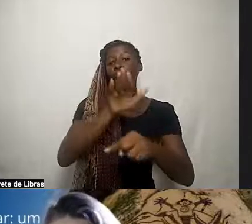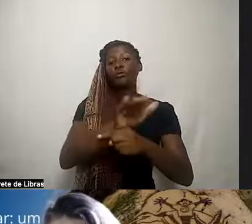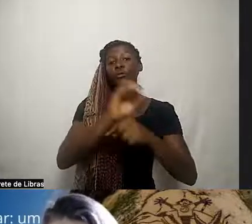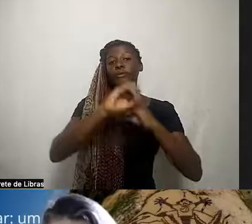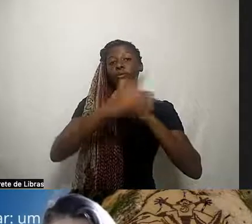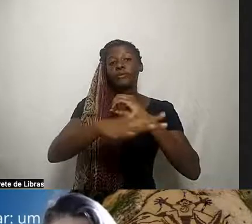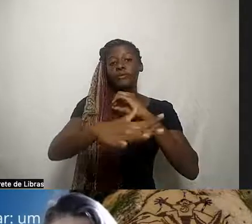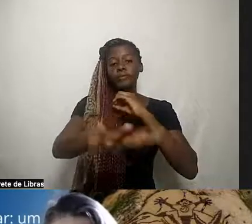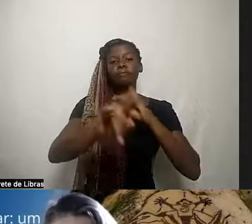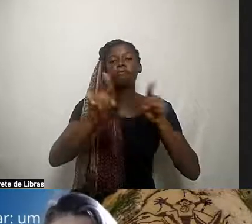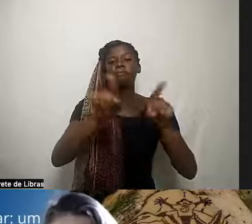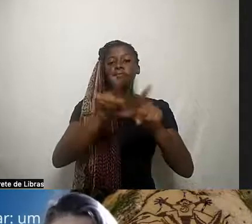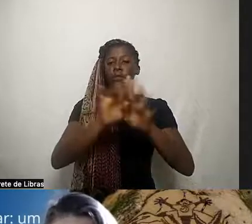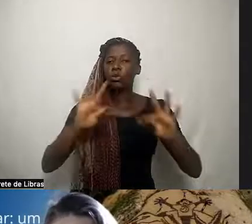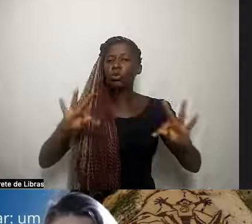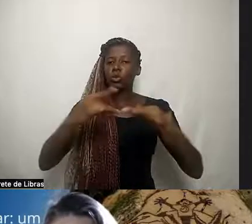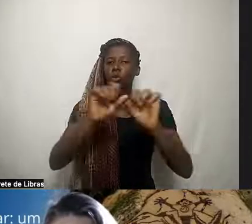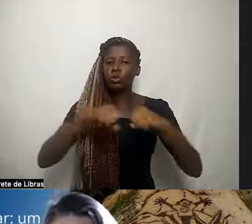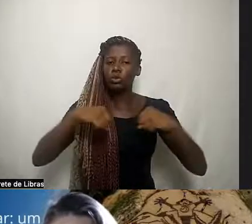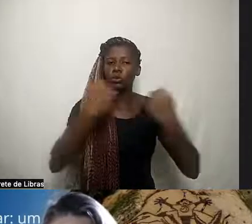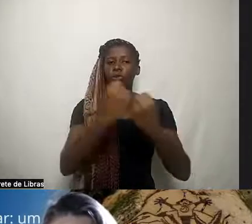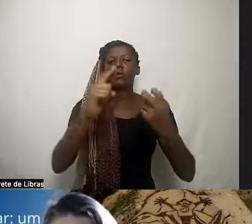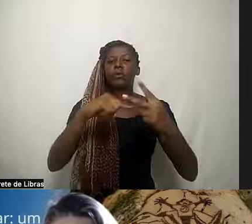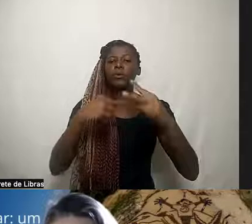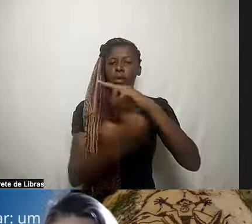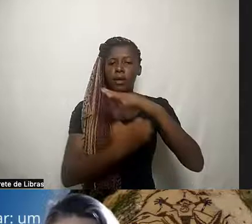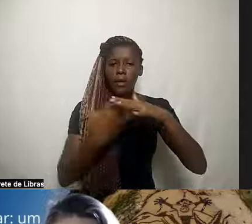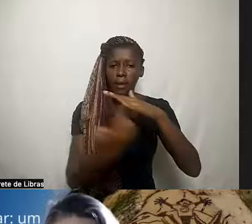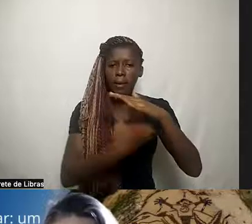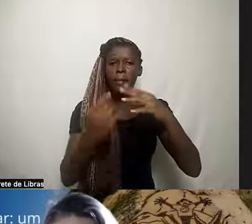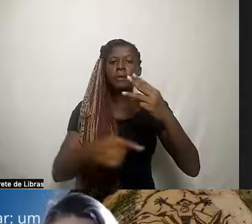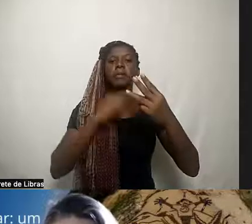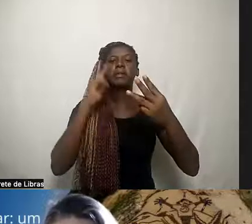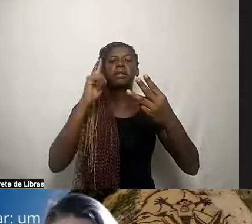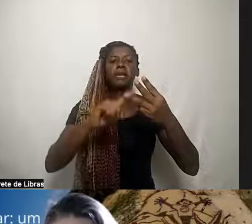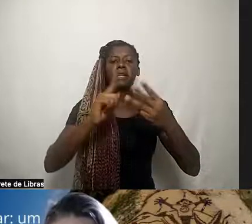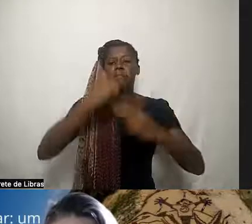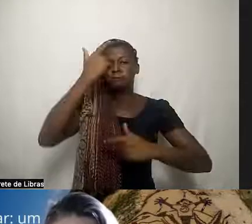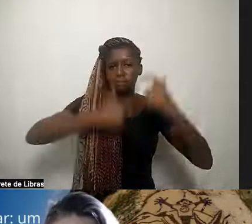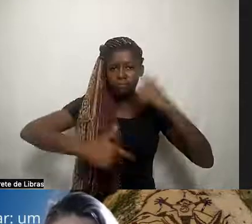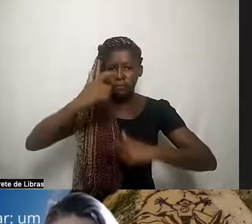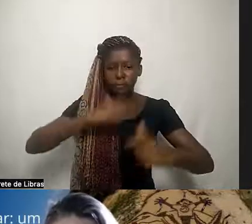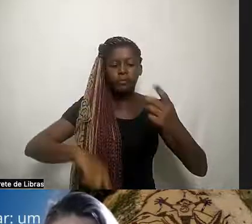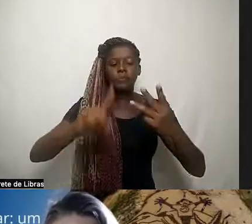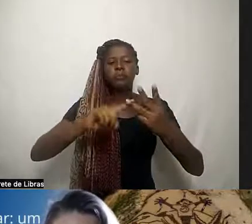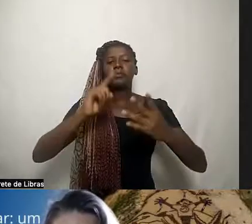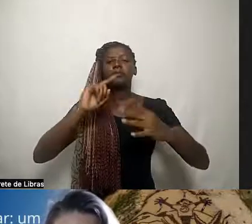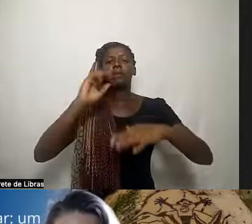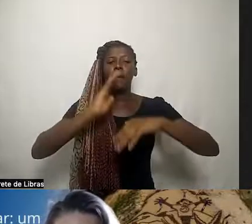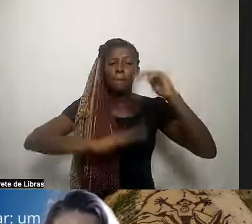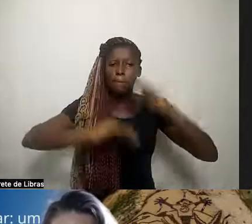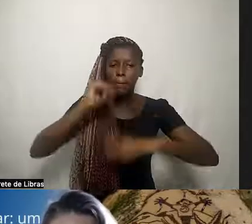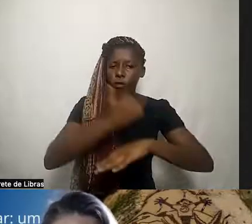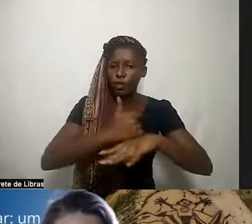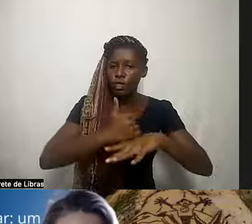this would bring benefits to the ocean and for the environment as a whole, and for other social actors as well.